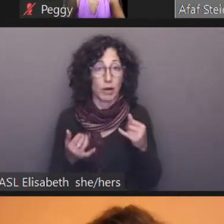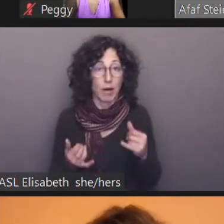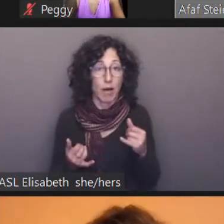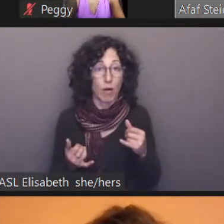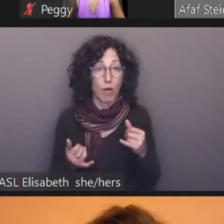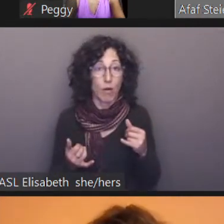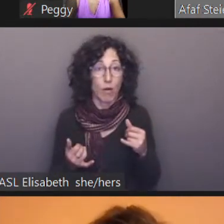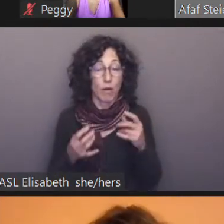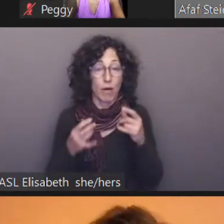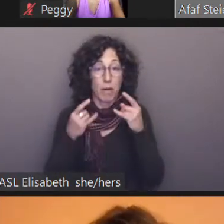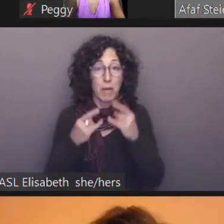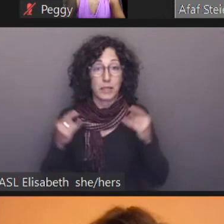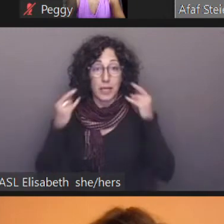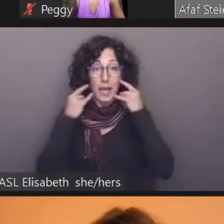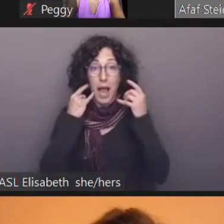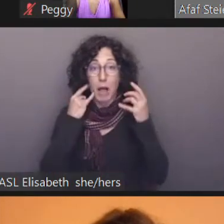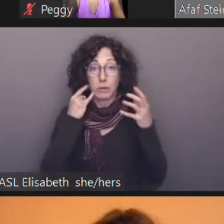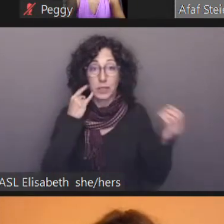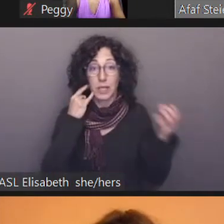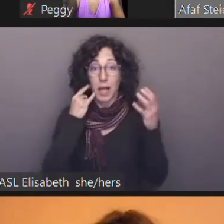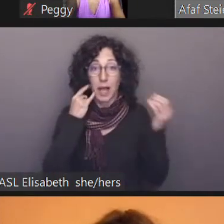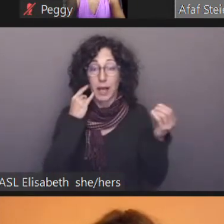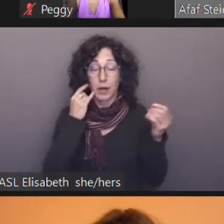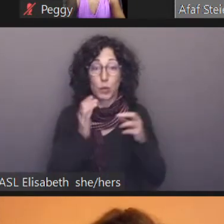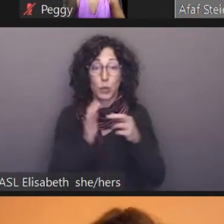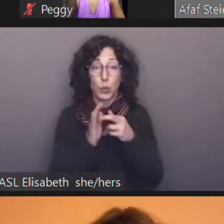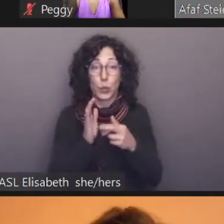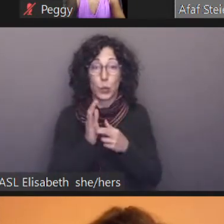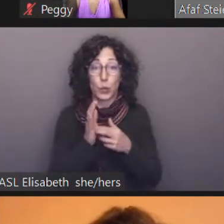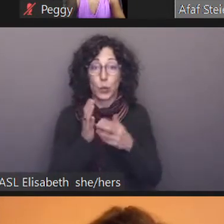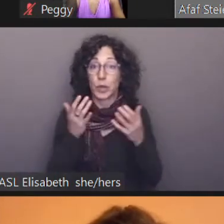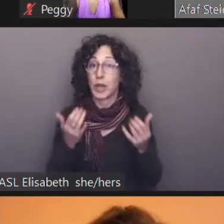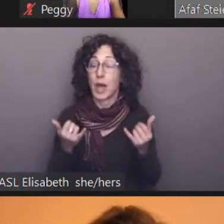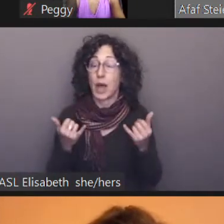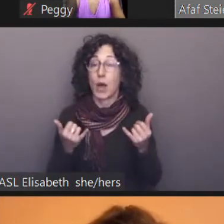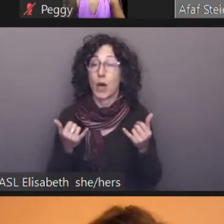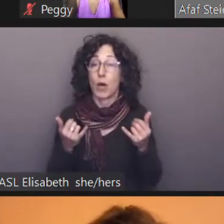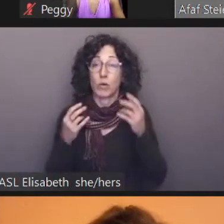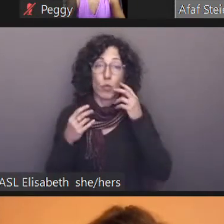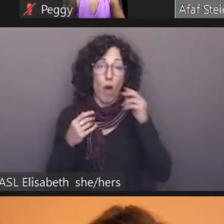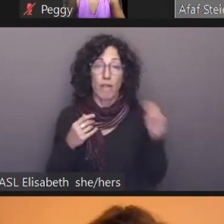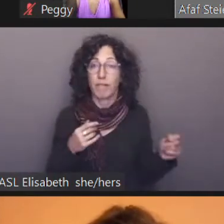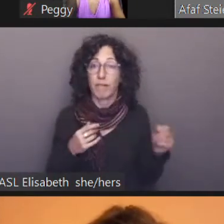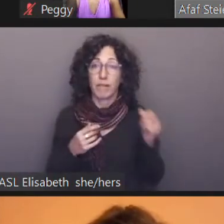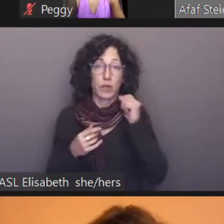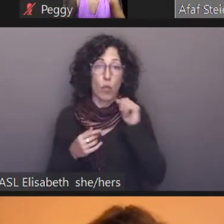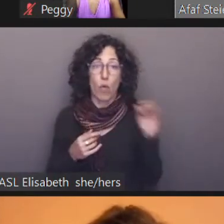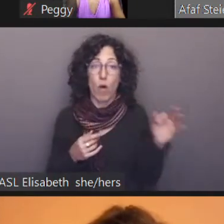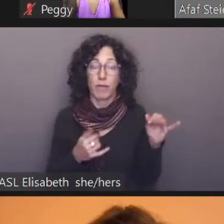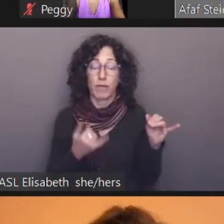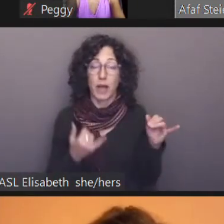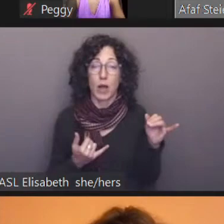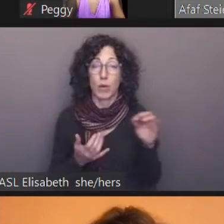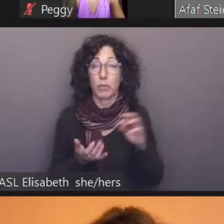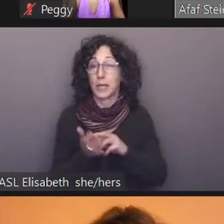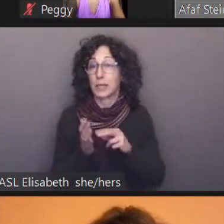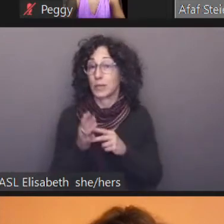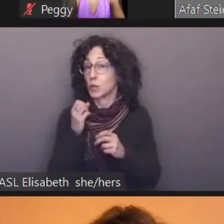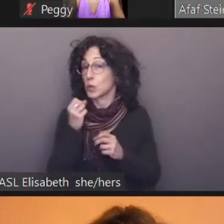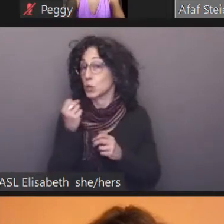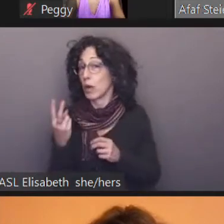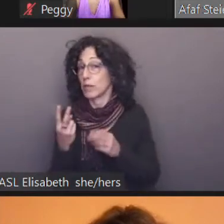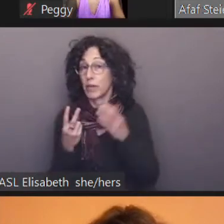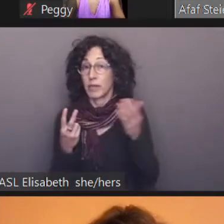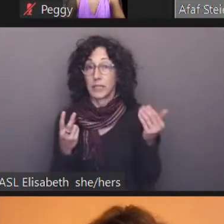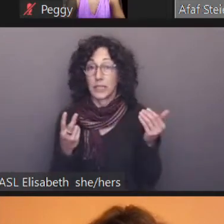for masking outdoors in the majority of situations. This will apply to youth age 12 to 15